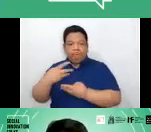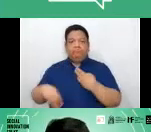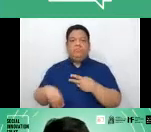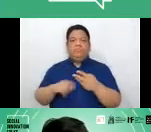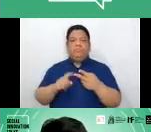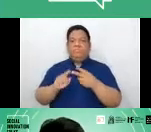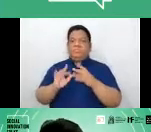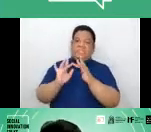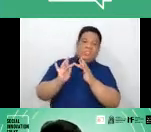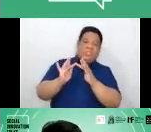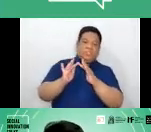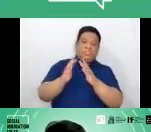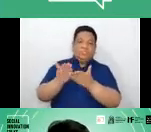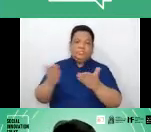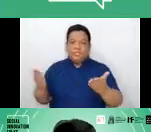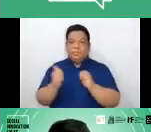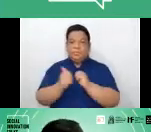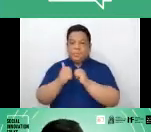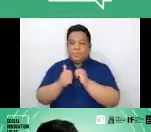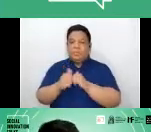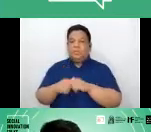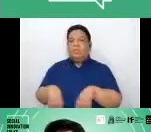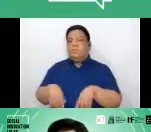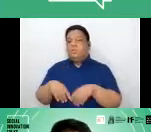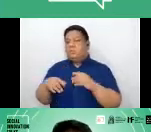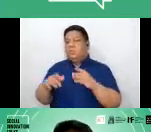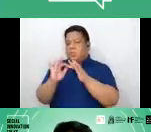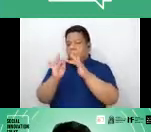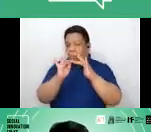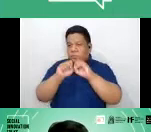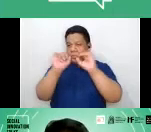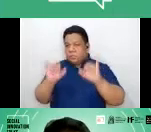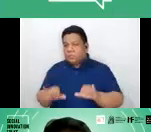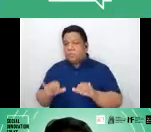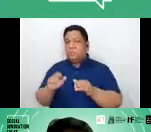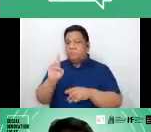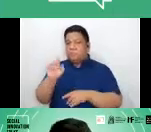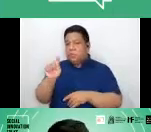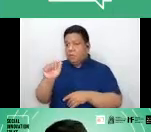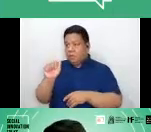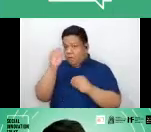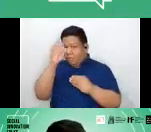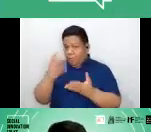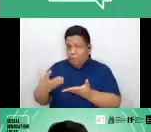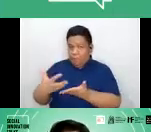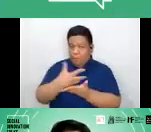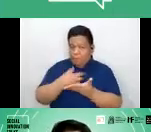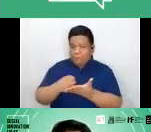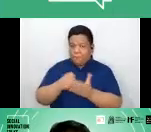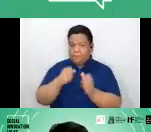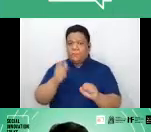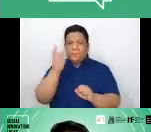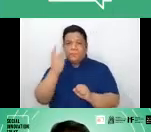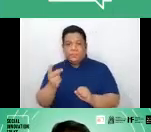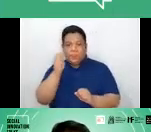of Things, which is this network of sensors and data gathering systems that allow us to see and gather data